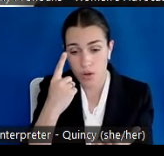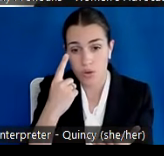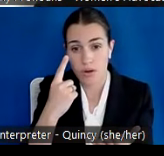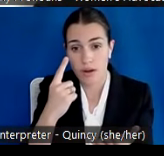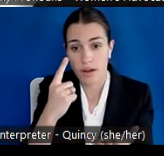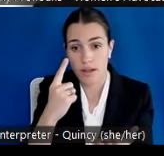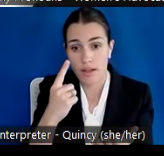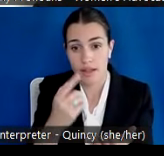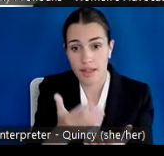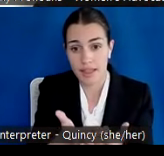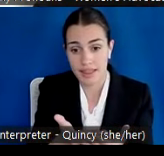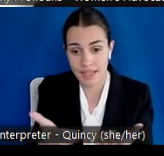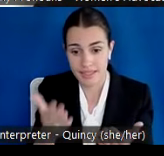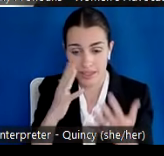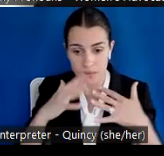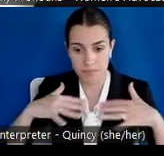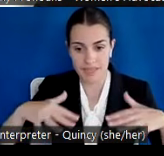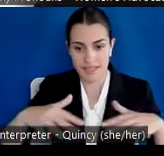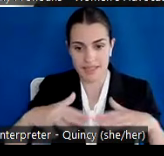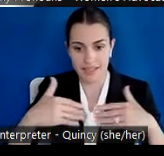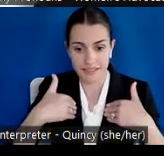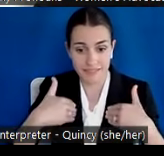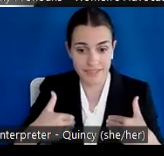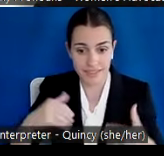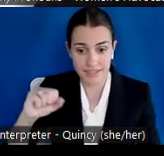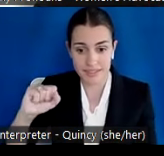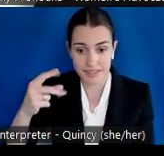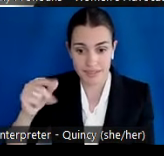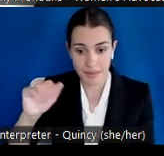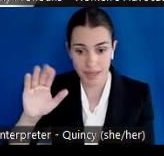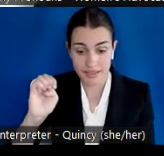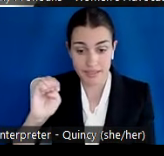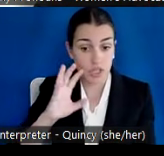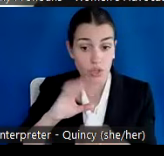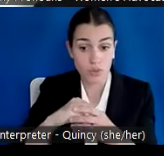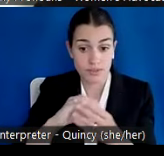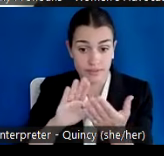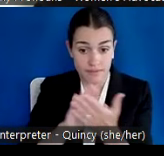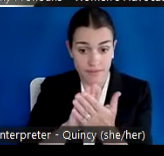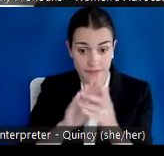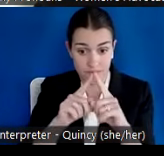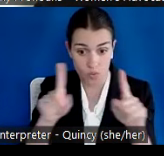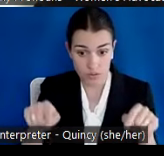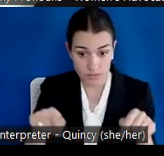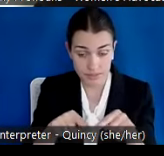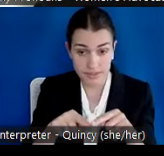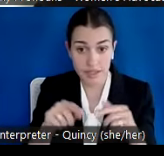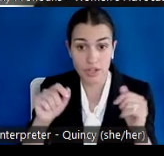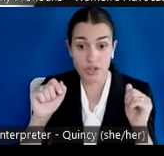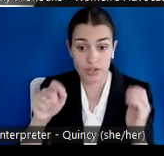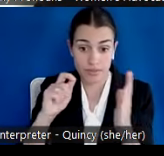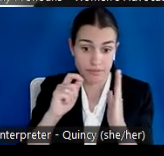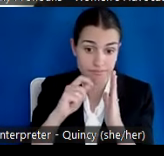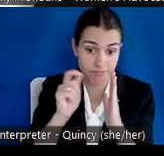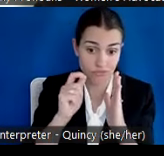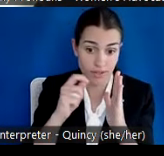that would be in the physical space. So whether that's inclusive intake forms, so that could look like having a space for